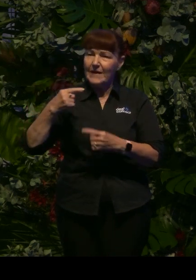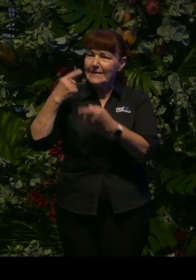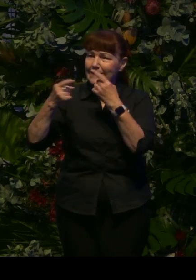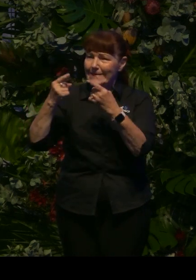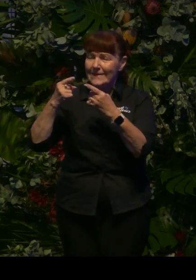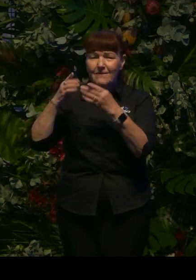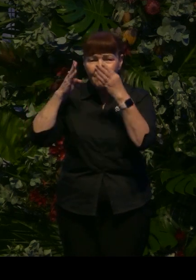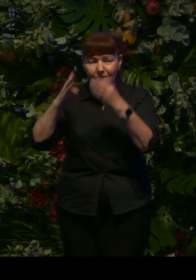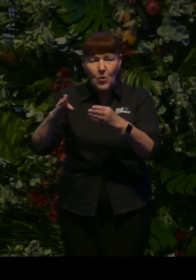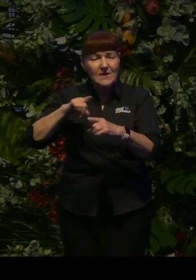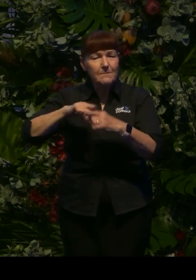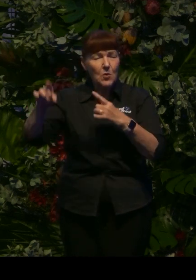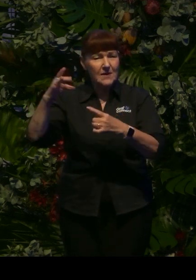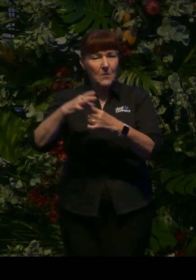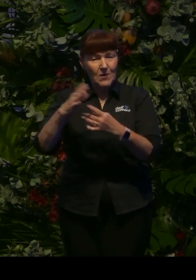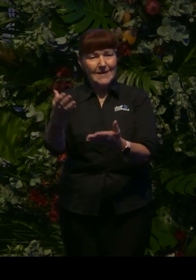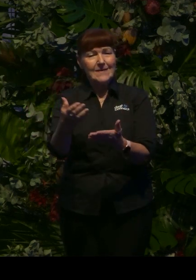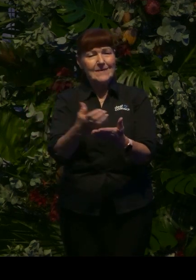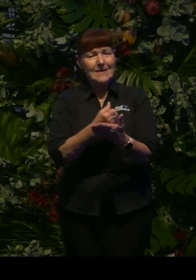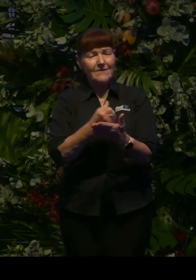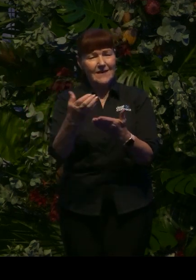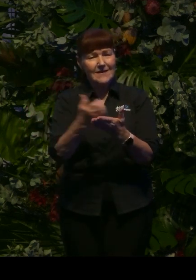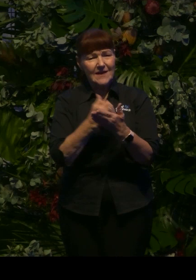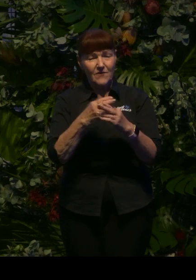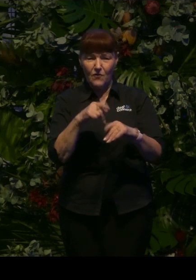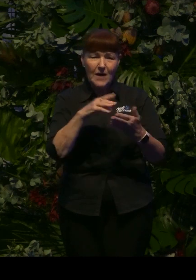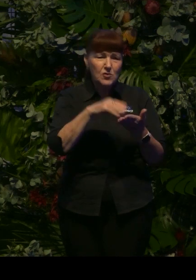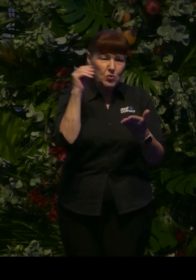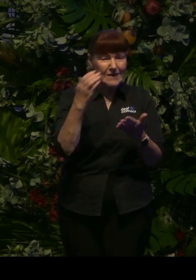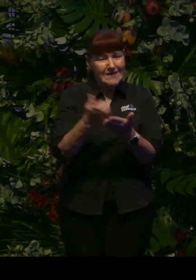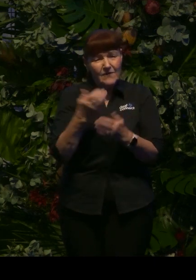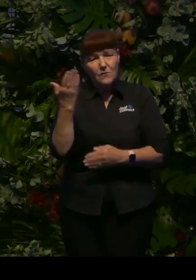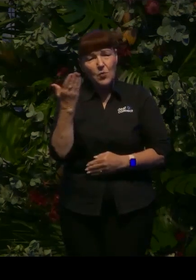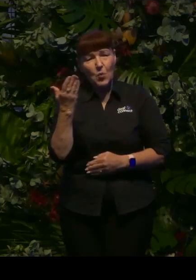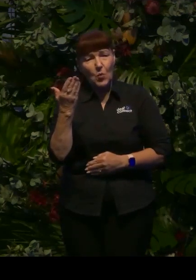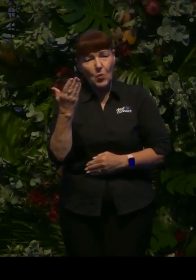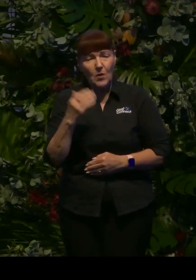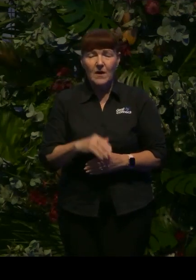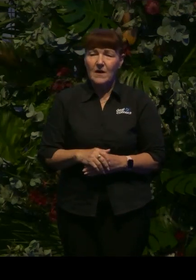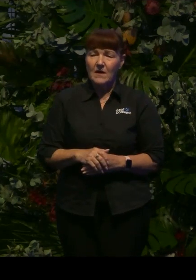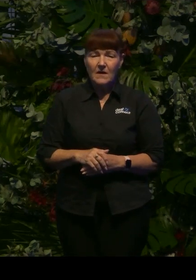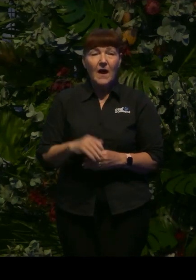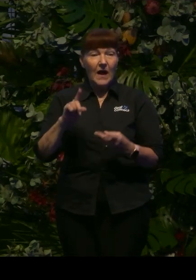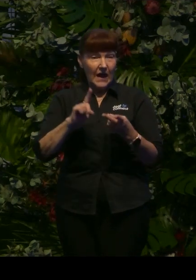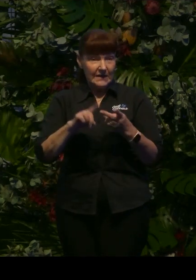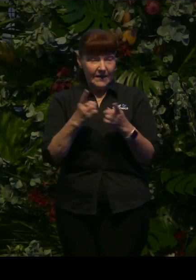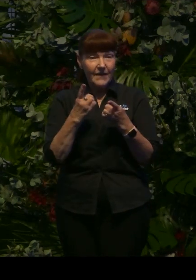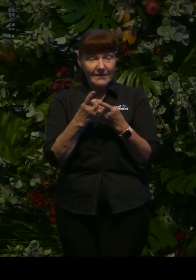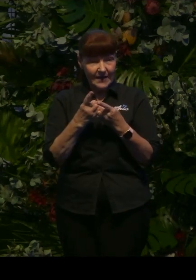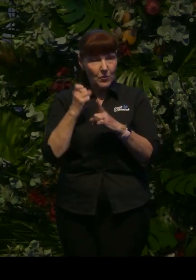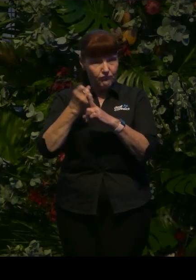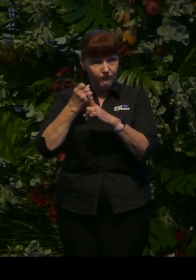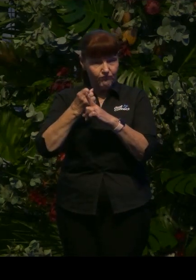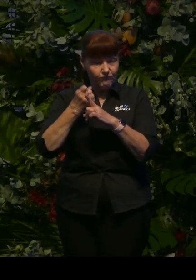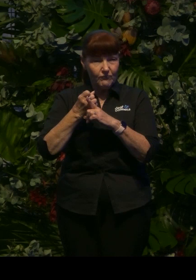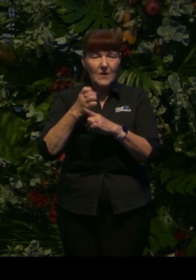thing, which is safety for our students, safety for our schools. One of the other things that we are doing is we know that we are